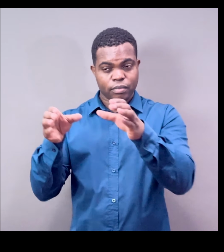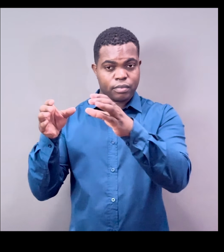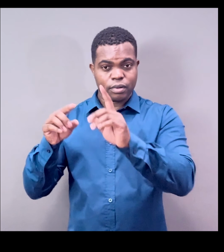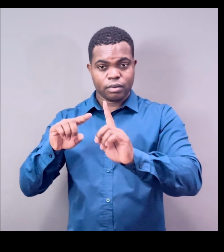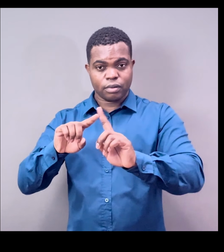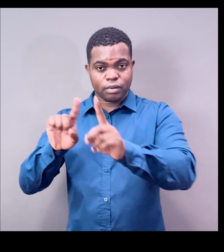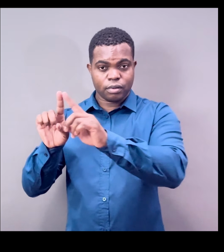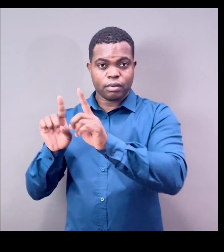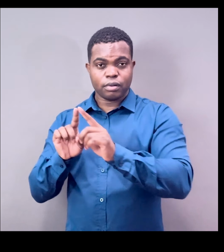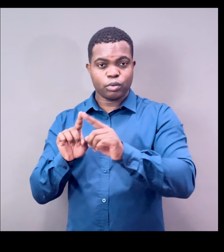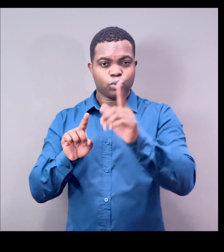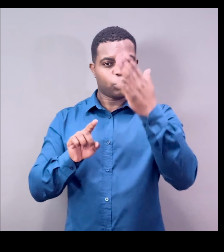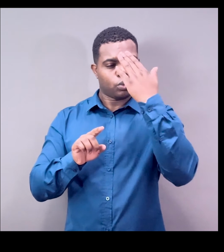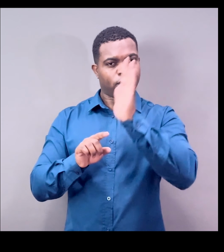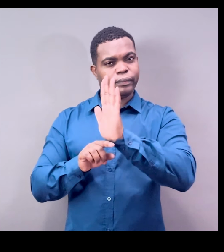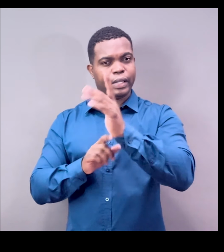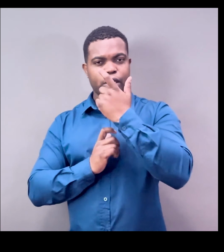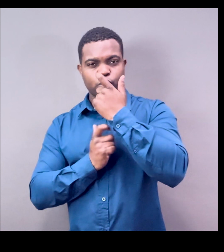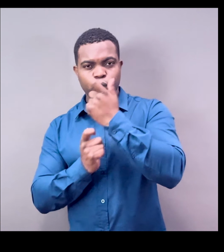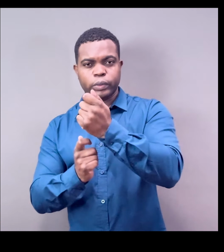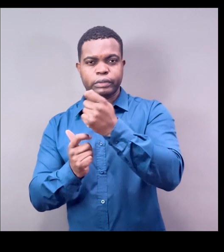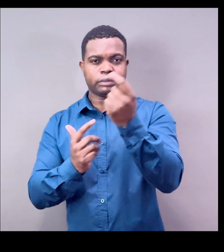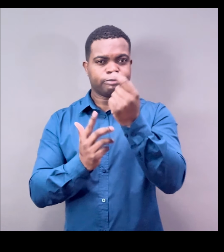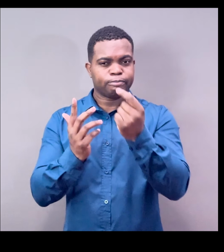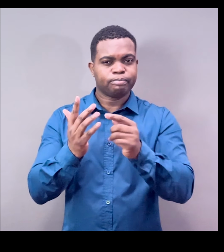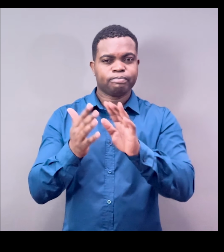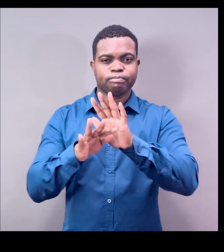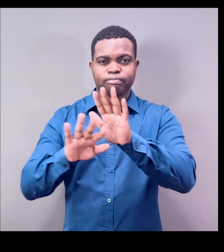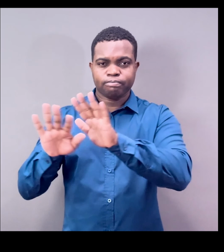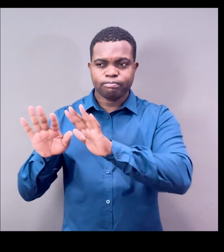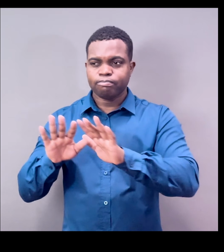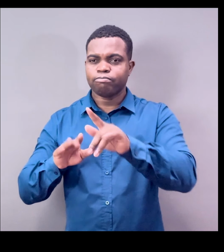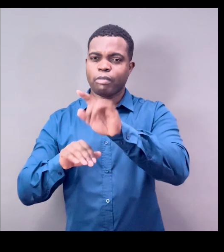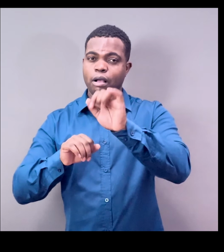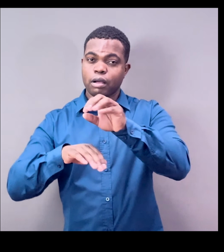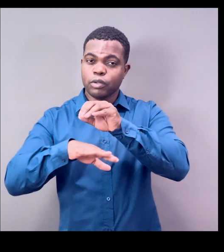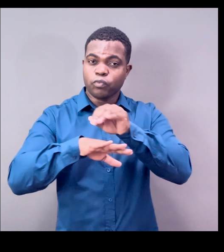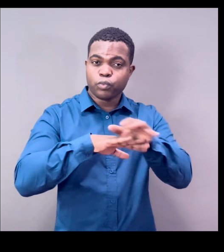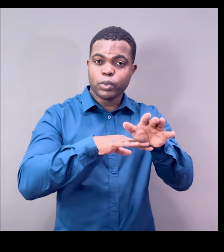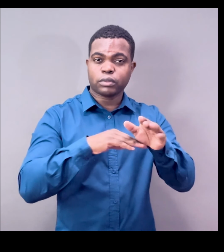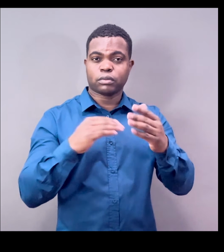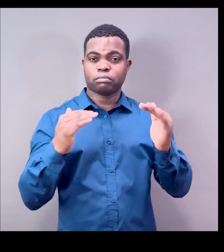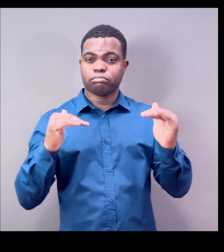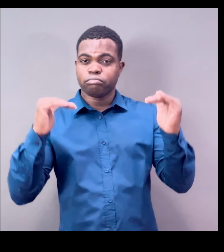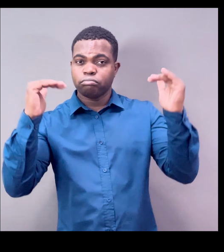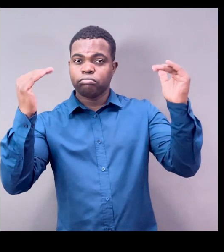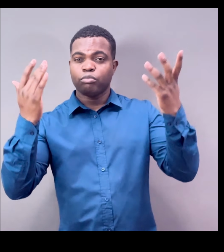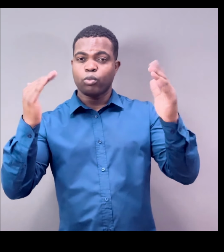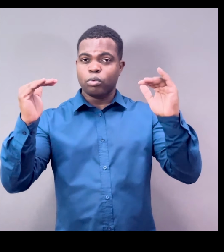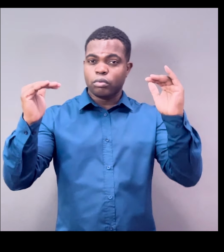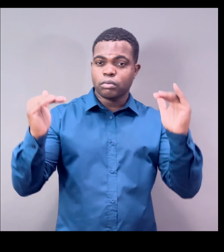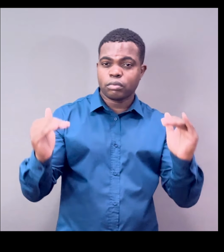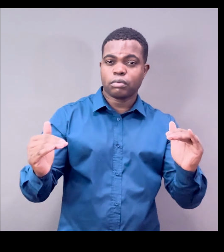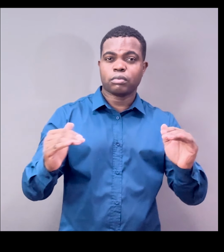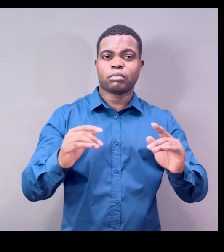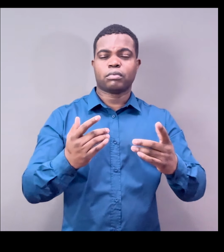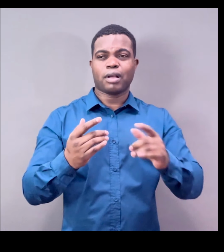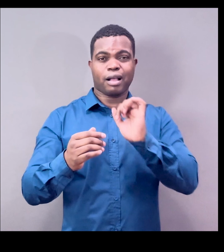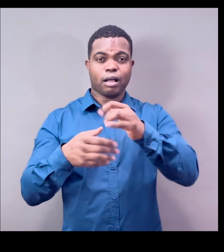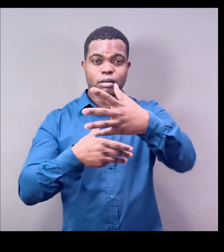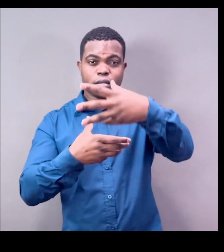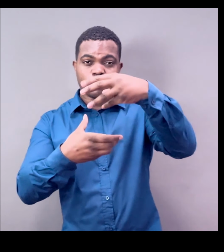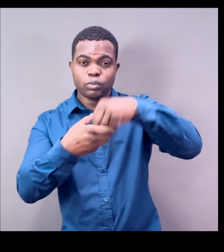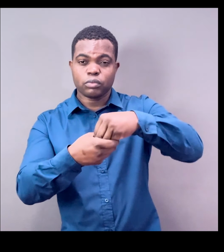stakeholders, you now know their interests, you know their influence, and you know their potential